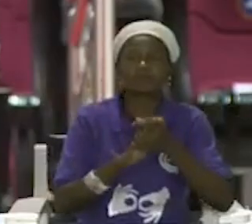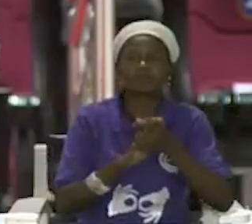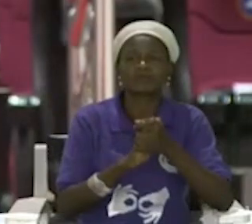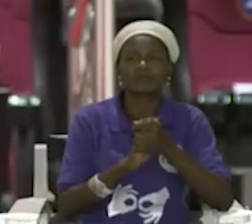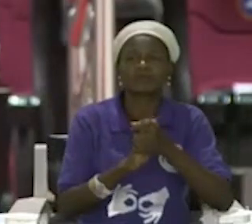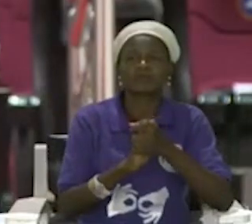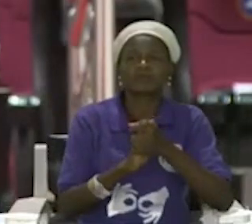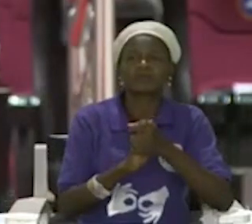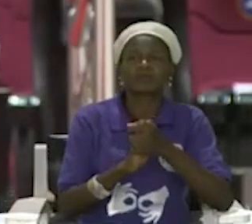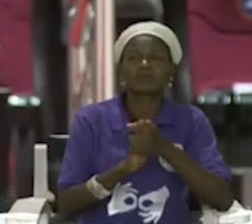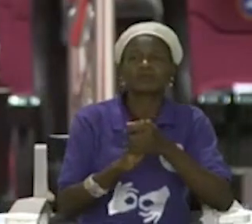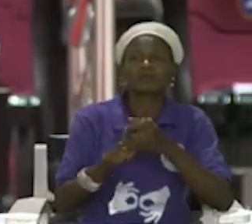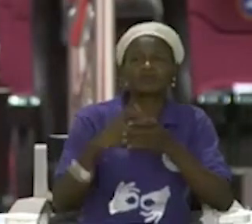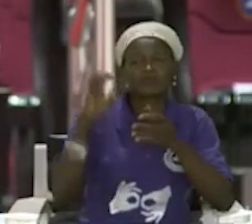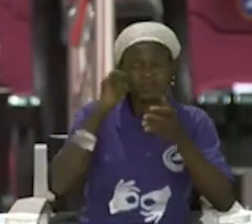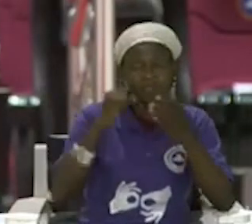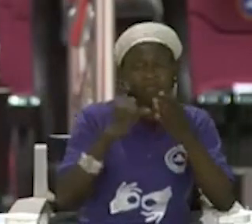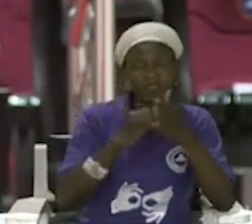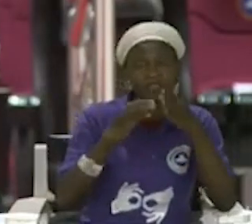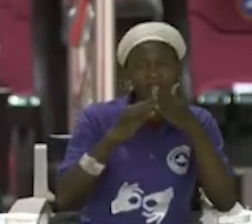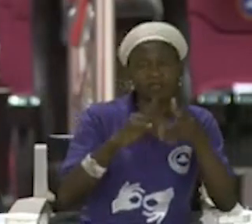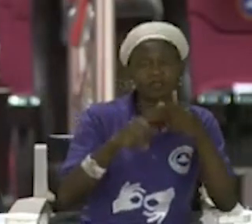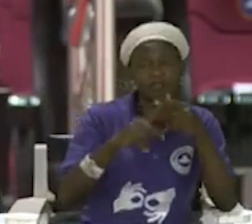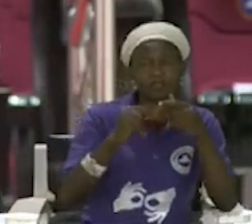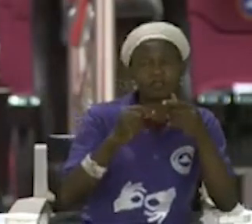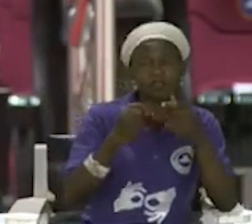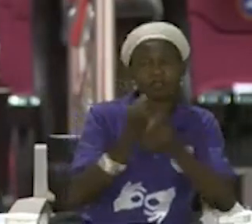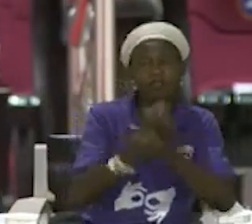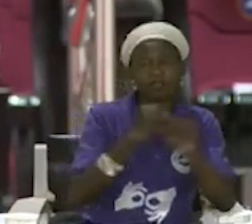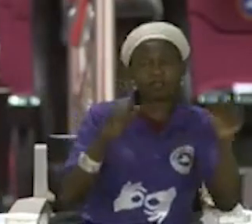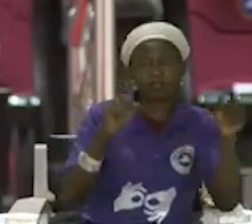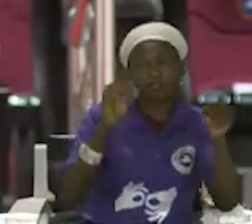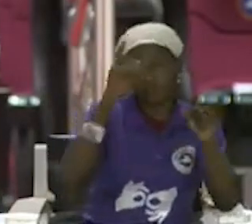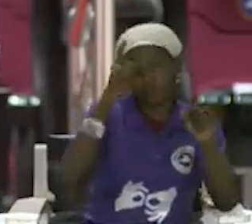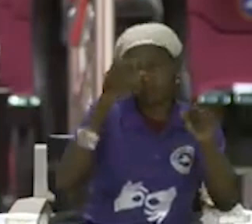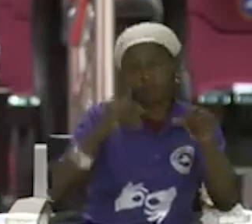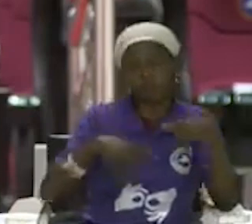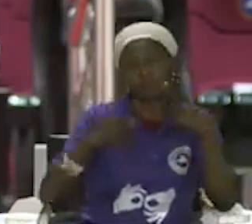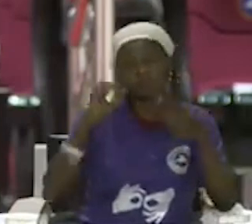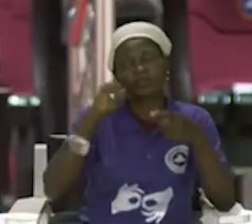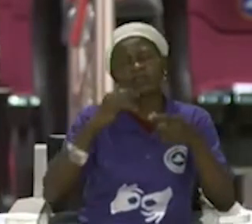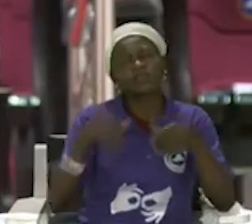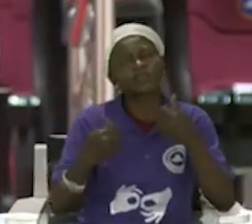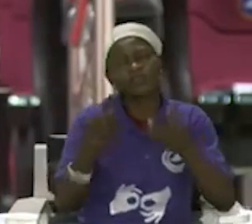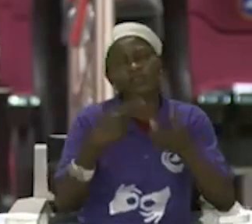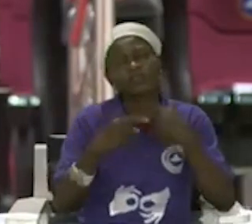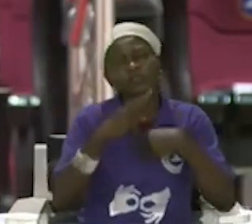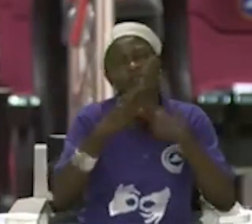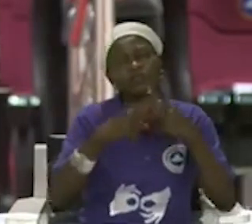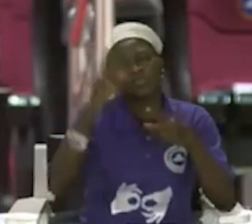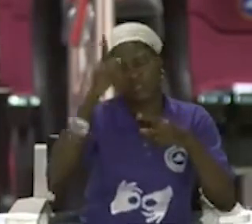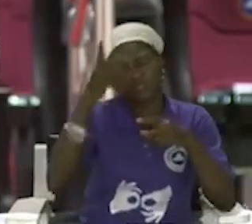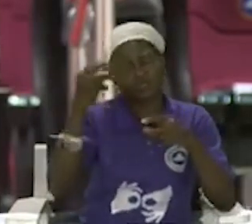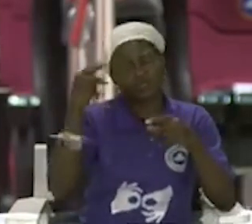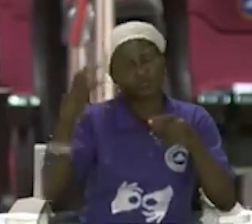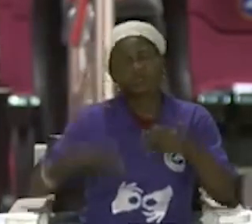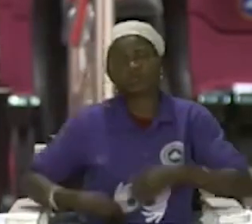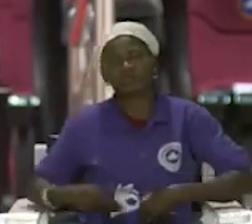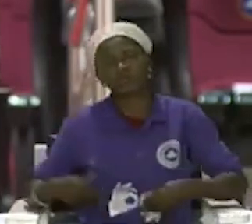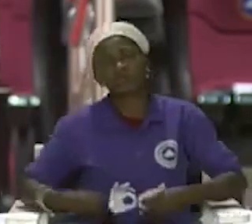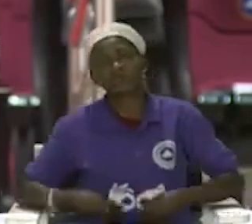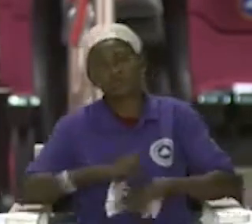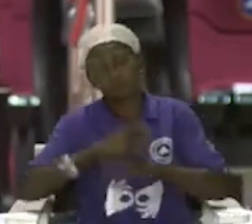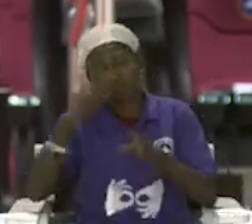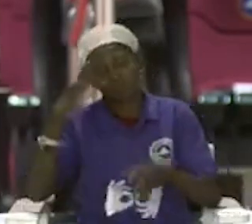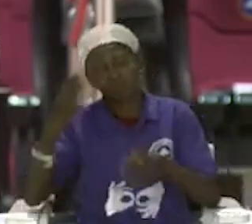led to the preservation of my life. You say, how come? Well, when I was younger, I don't know of